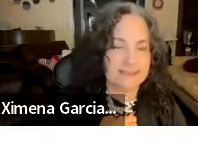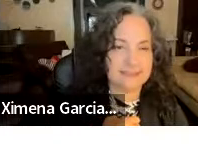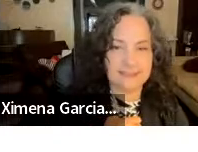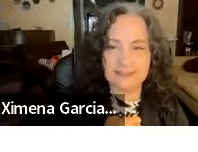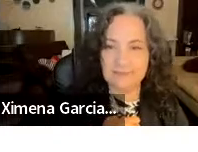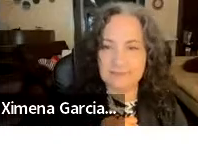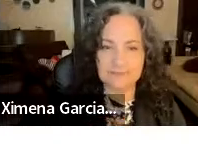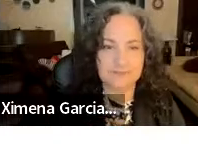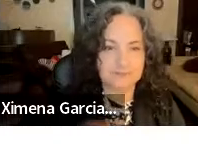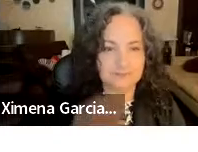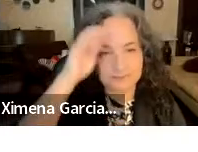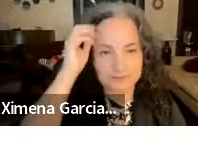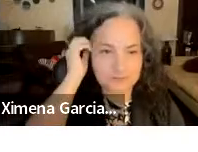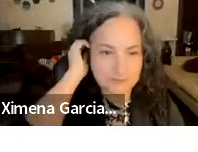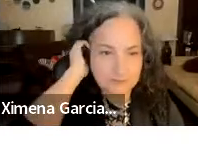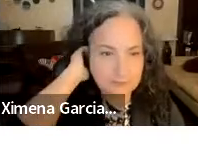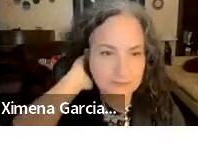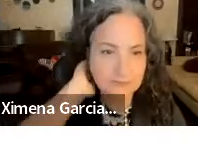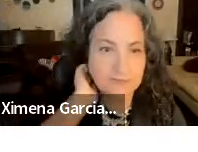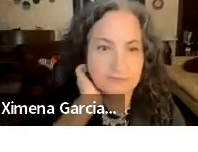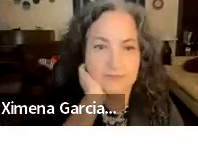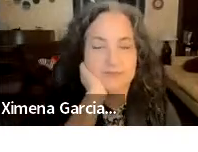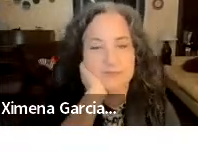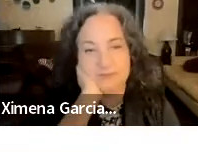Let's see, next slide.